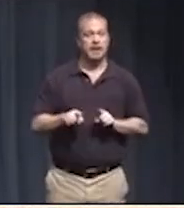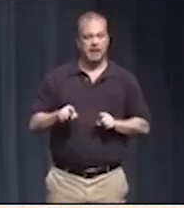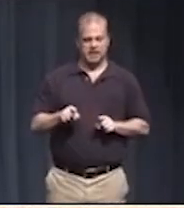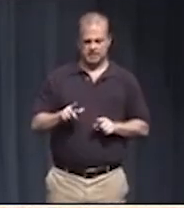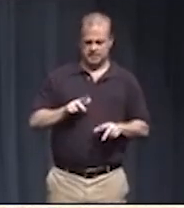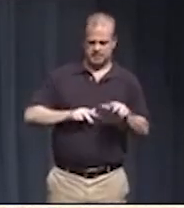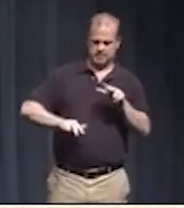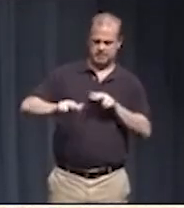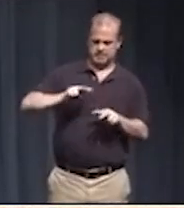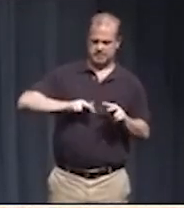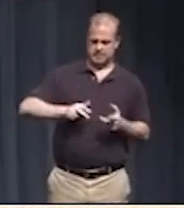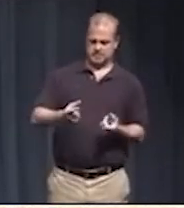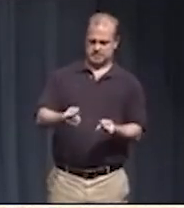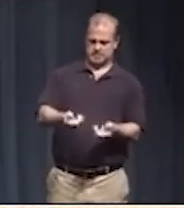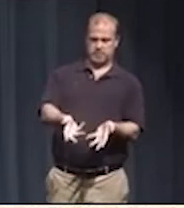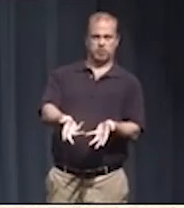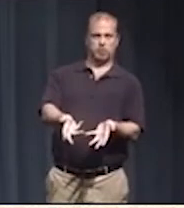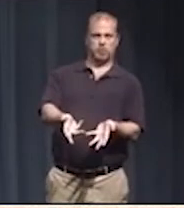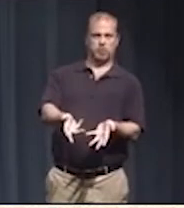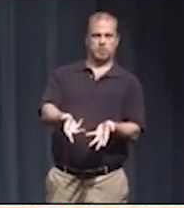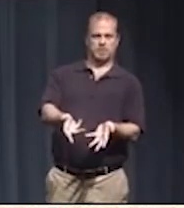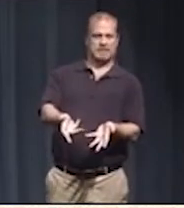figuring out what to do with them.